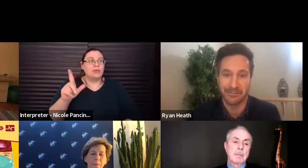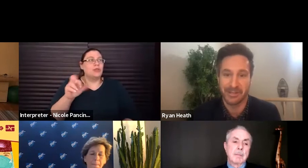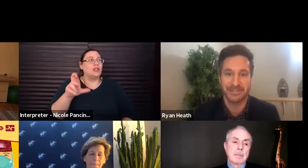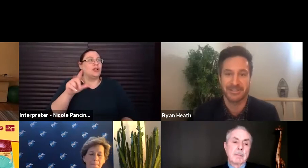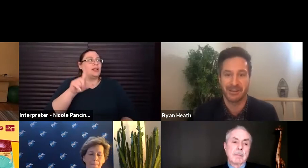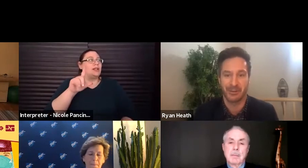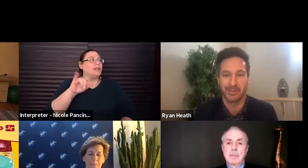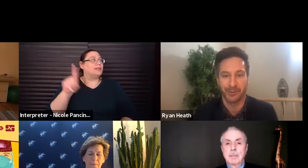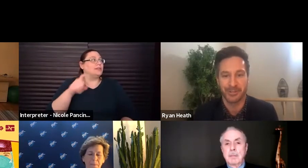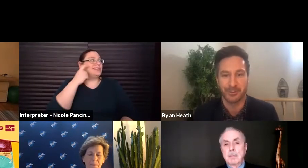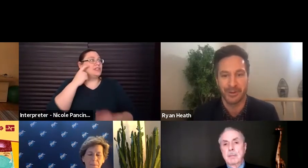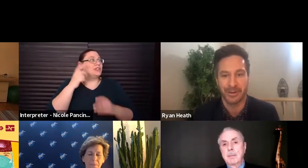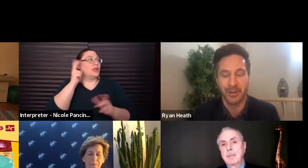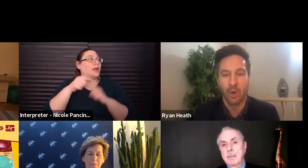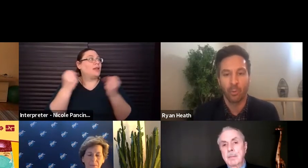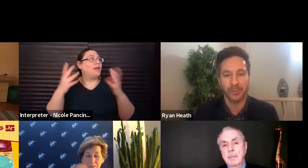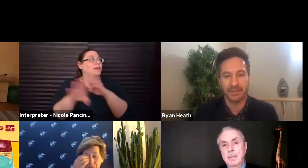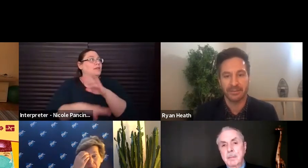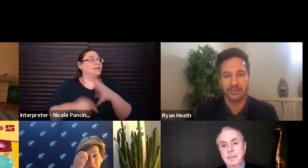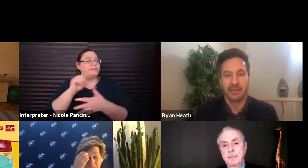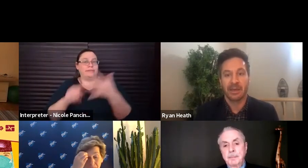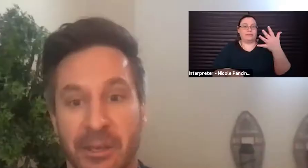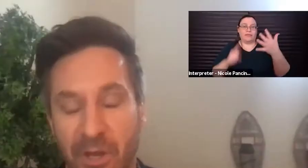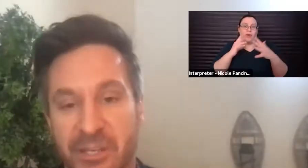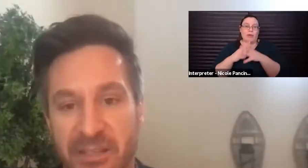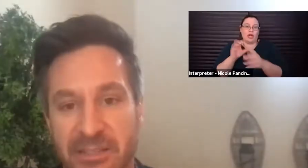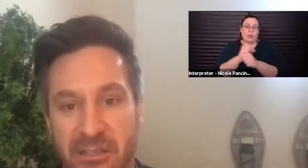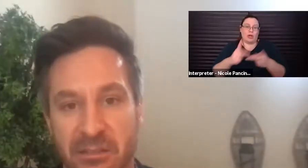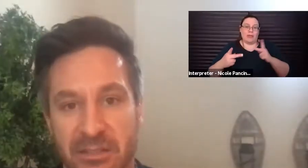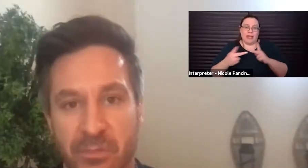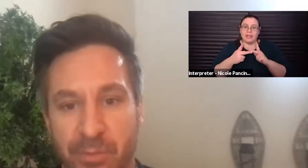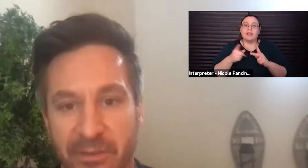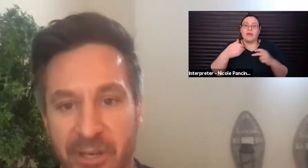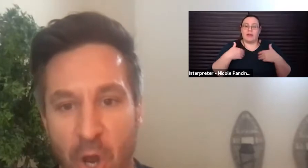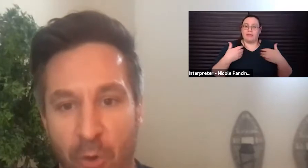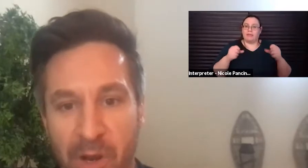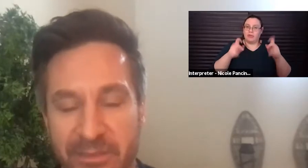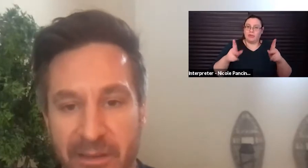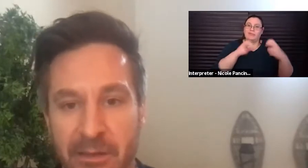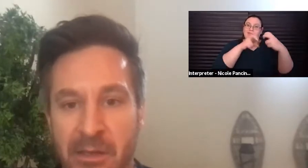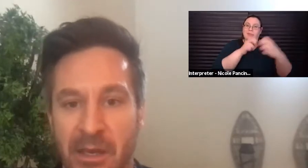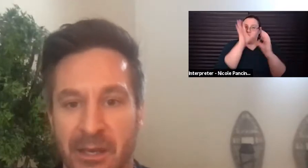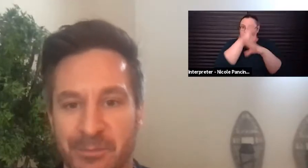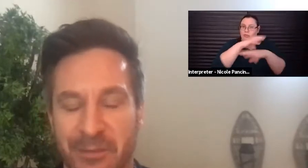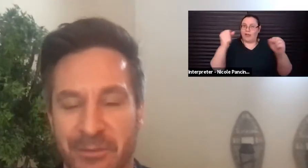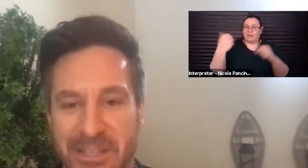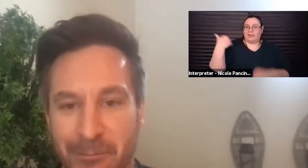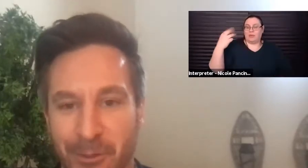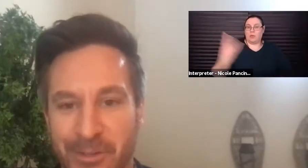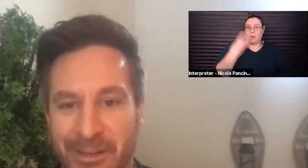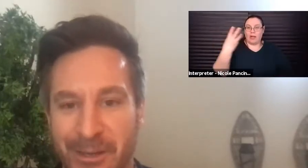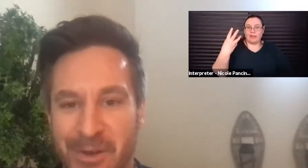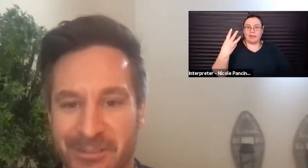basic innovations that could be brought into American workplaces. And you had the chance to sit with the president on Wednesday. Give us